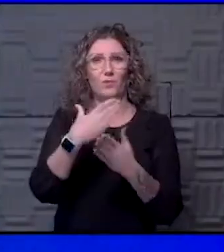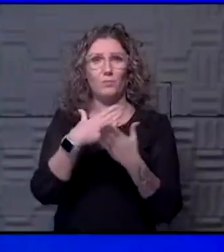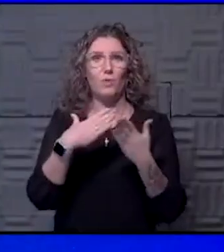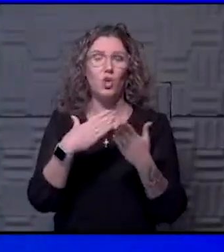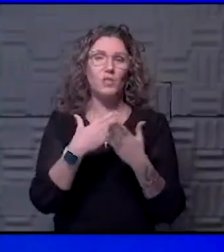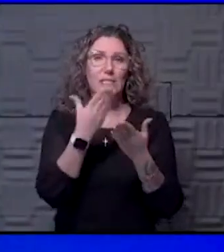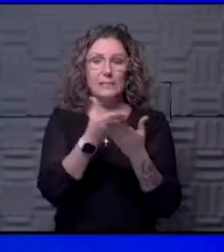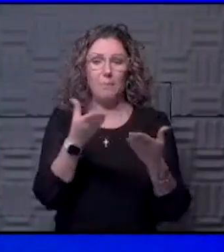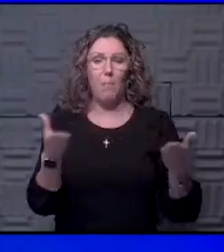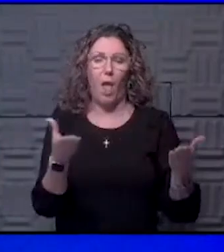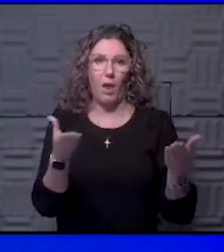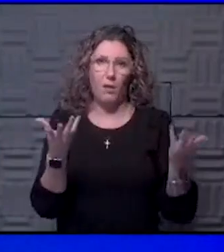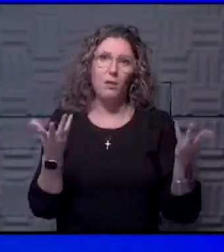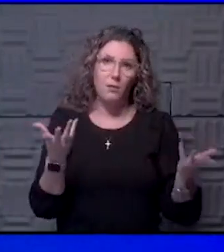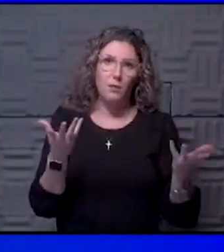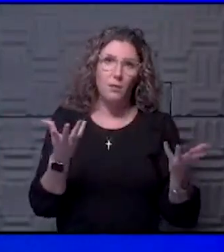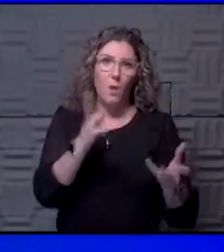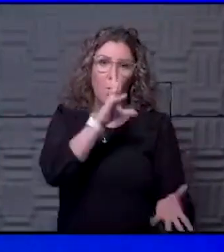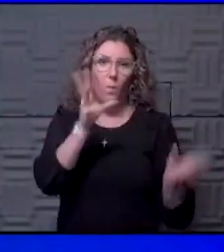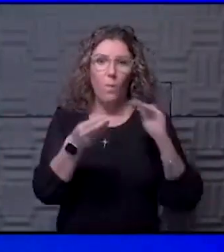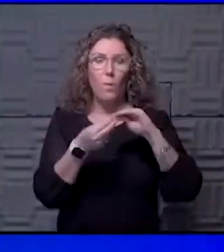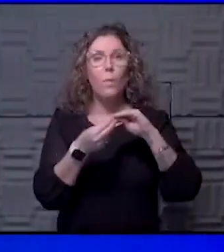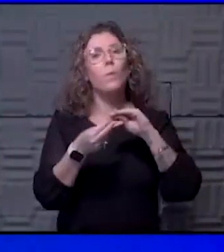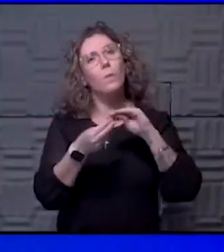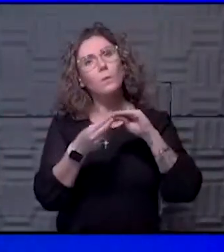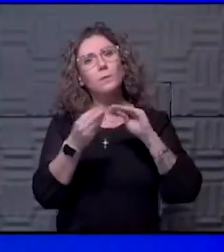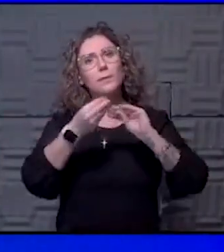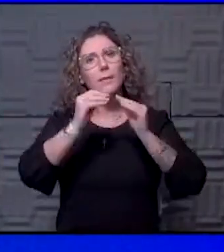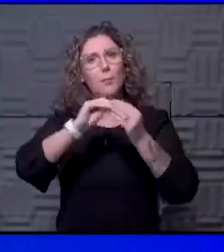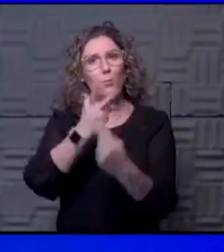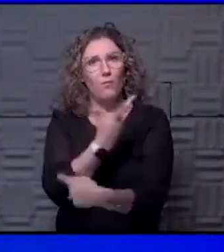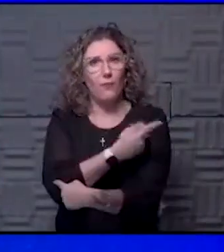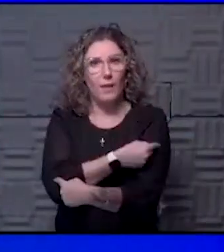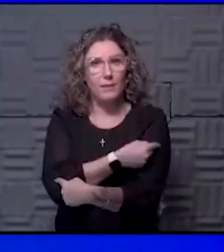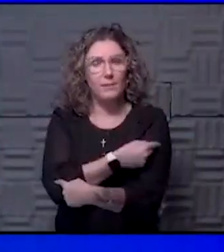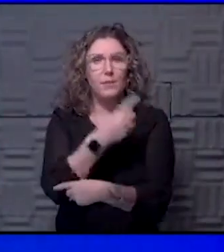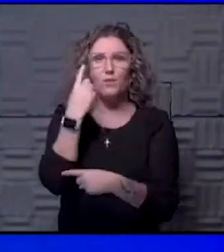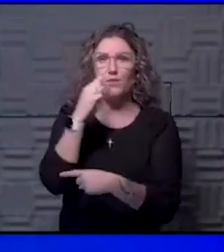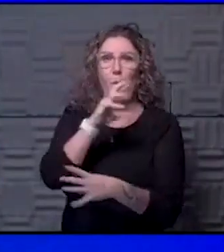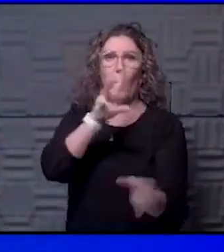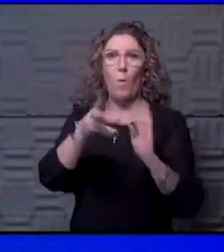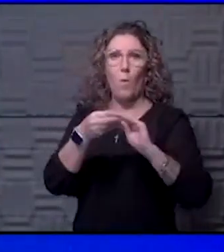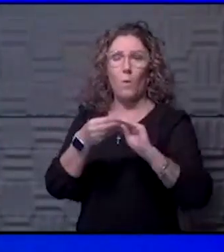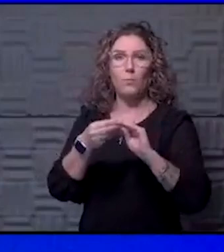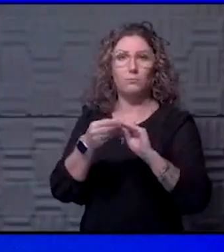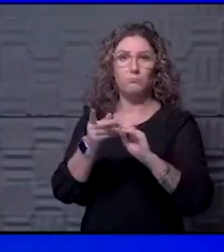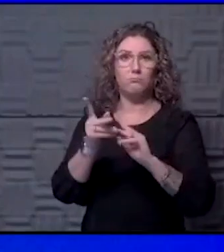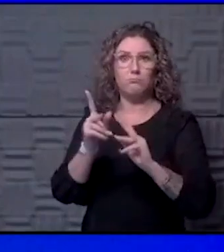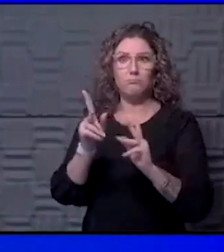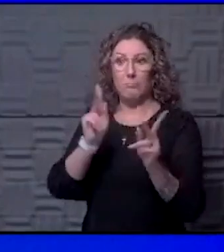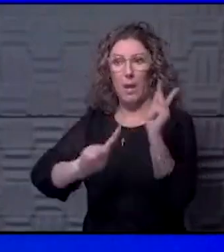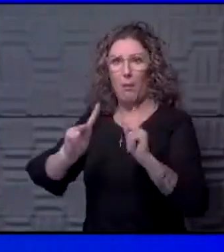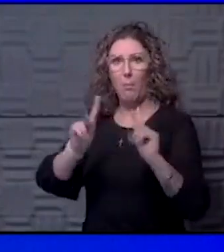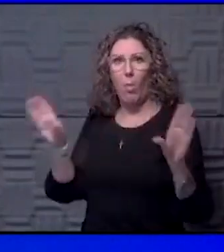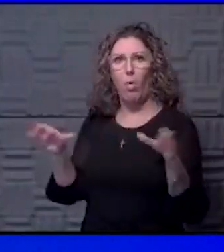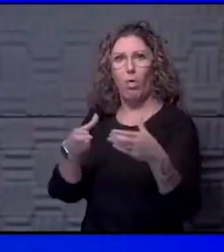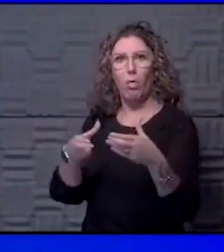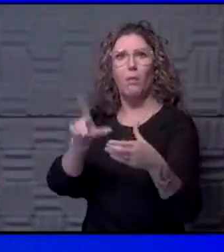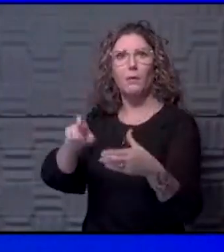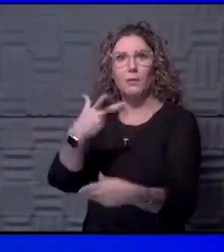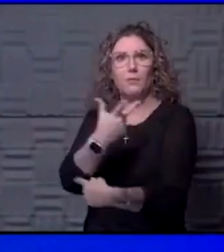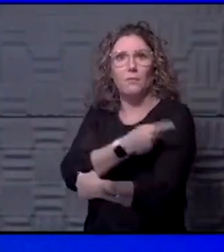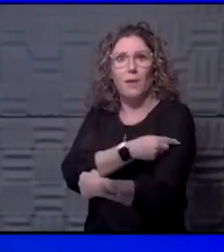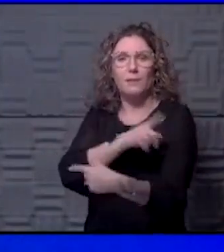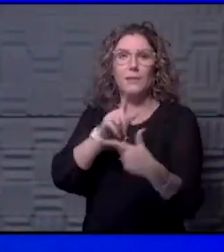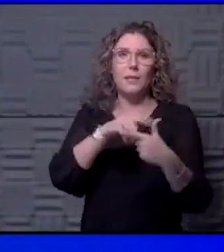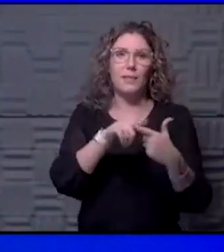certainly the supply issue. So the total number of vaccines for the total number of people that we need to have vaccinated in the United States. And